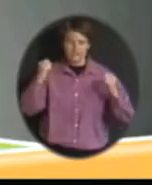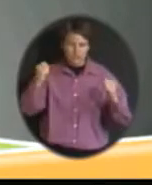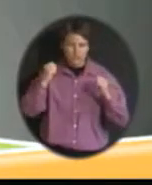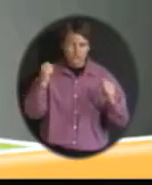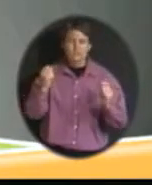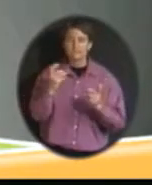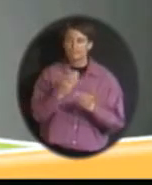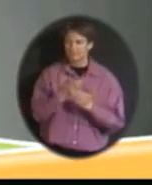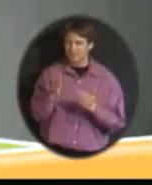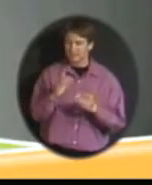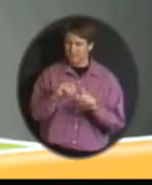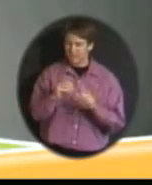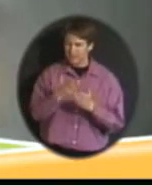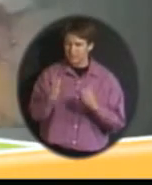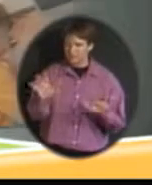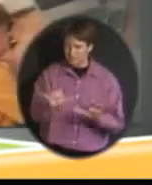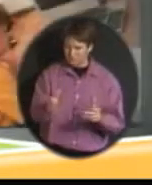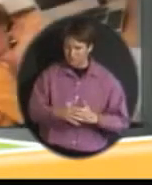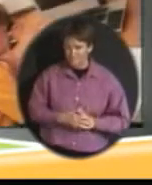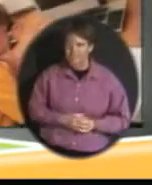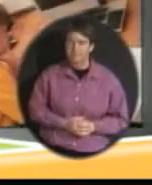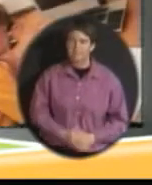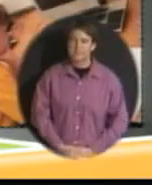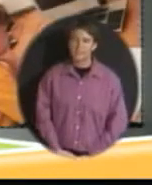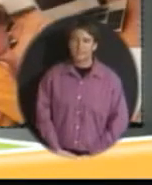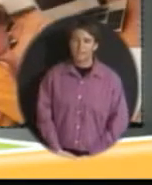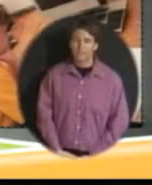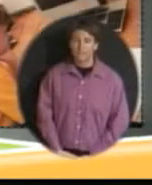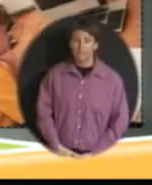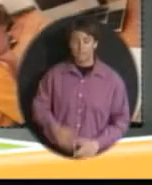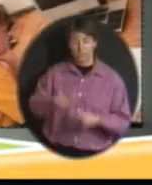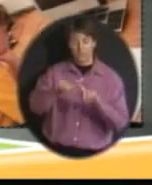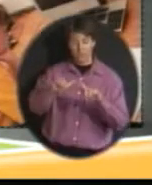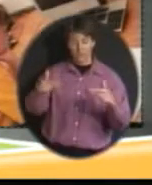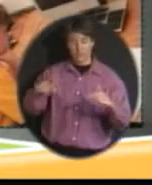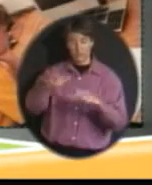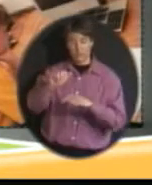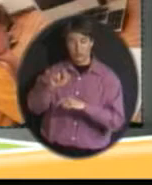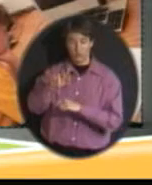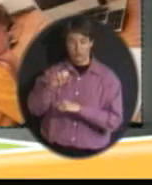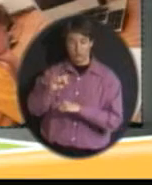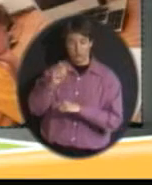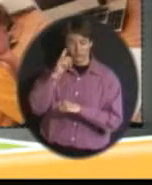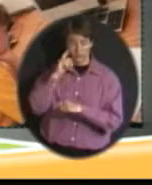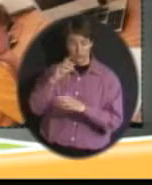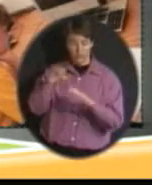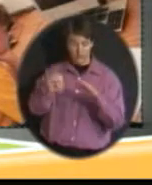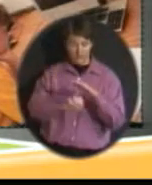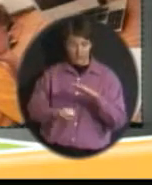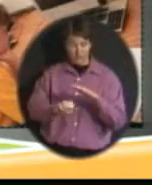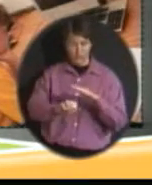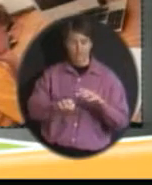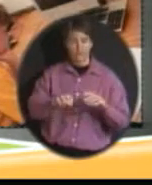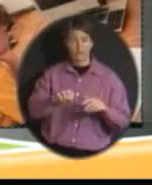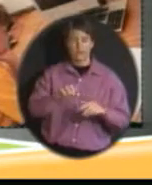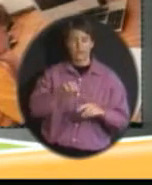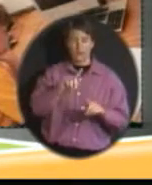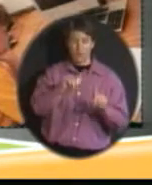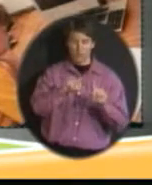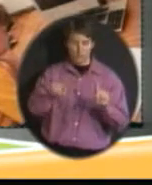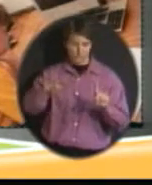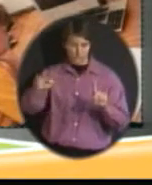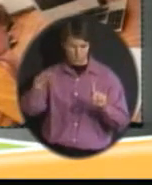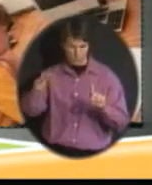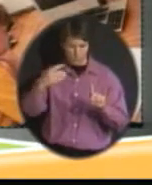things that they can do. And then in the language arts for elementary, Grades 1 through 4, we have